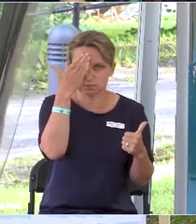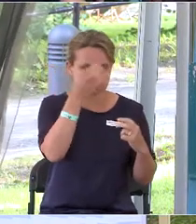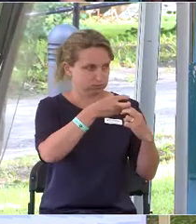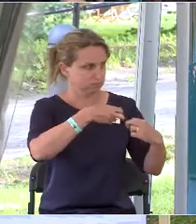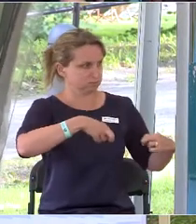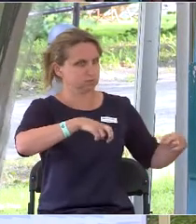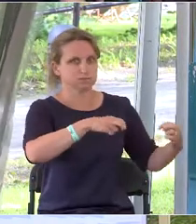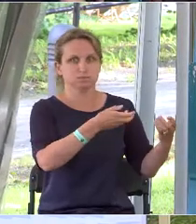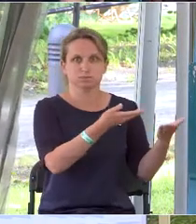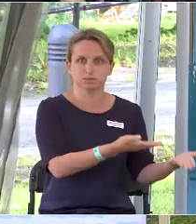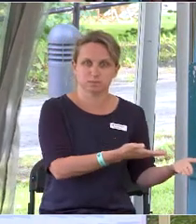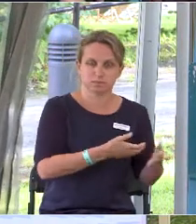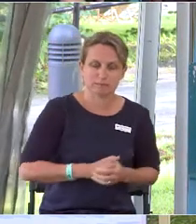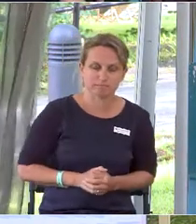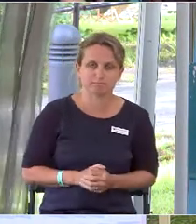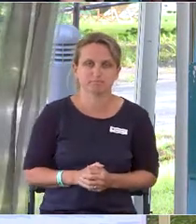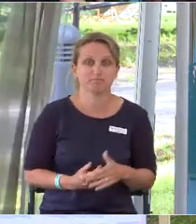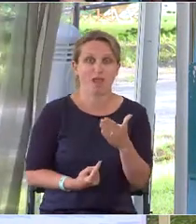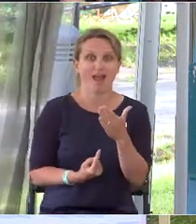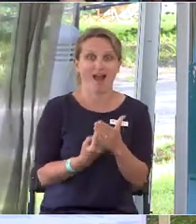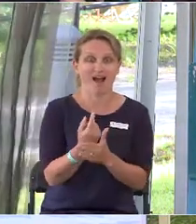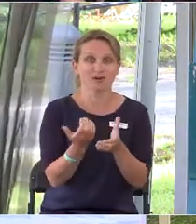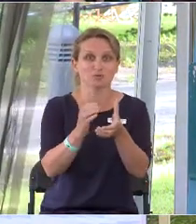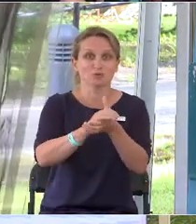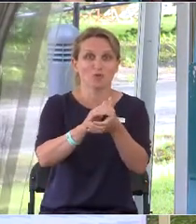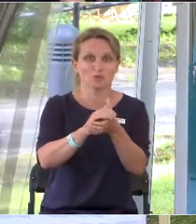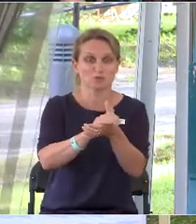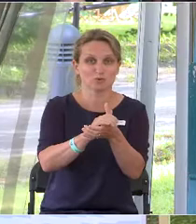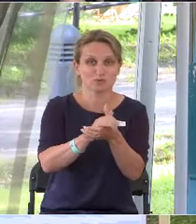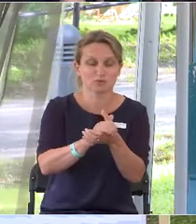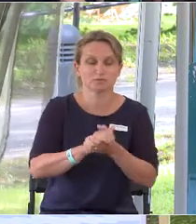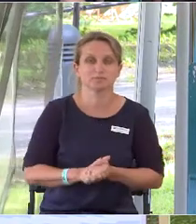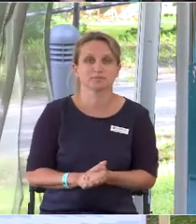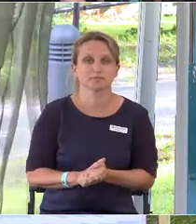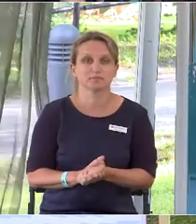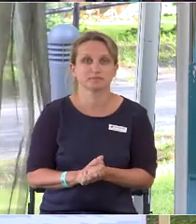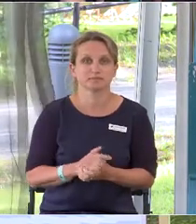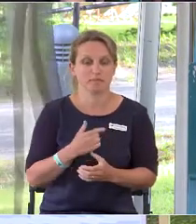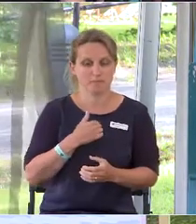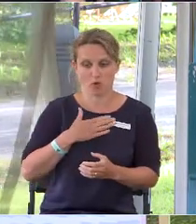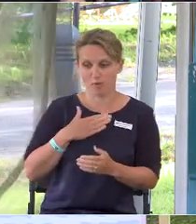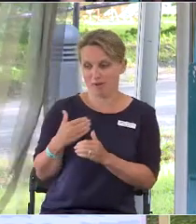wonderful panelists. And I start to introduce to my